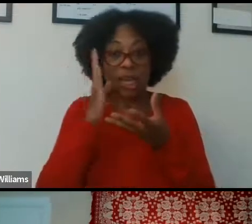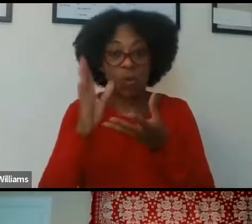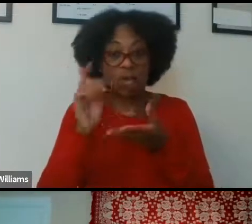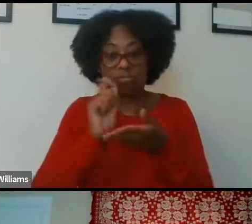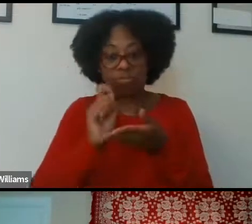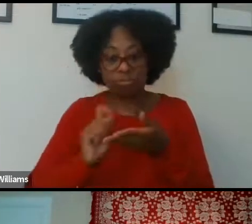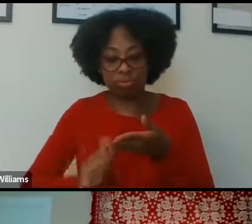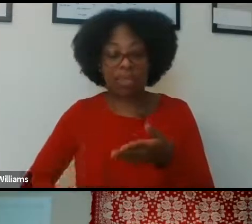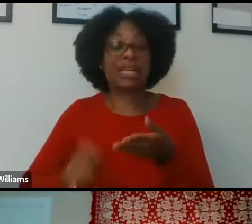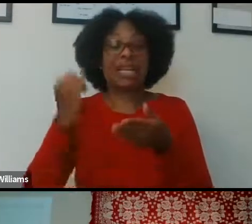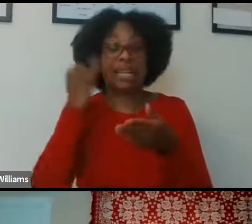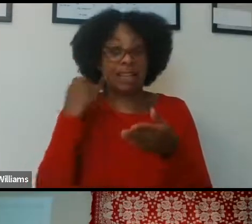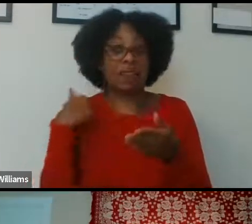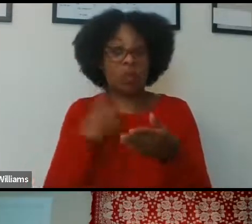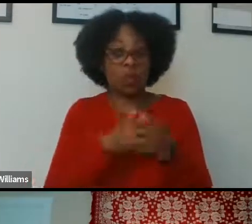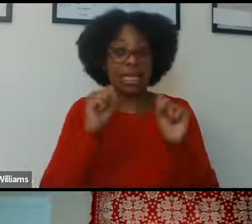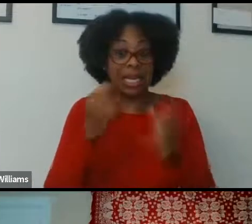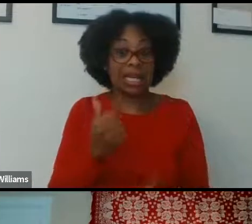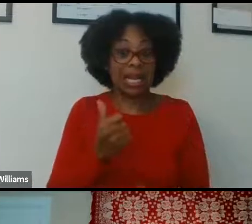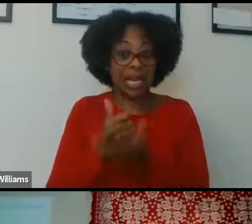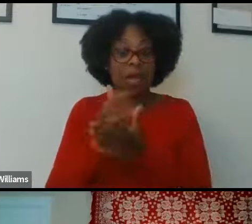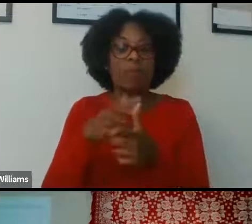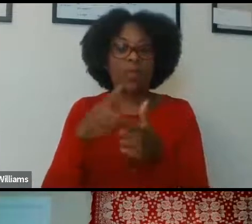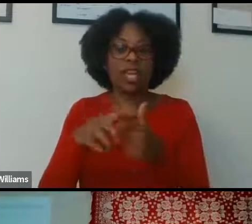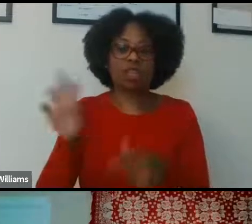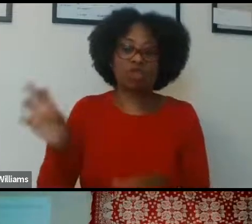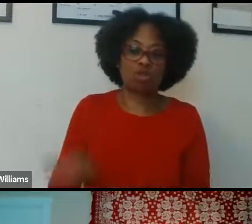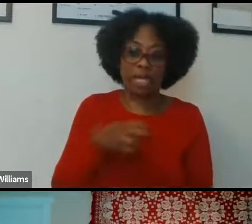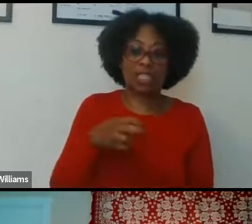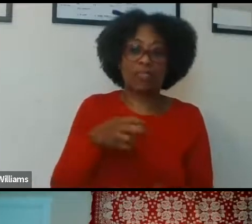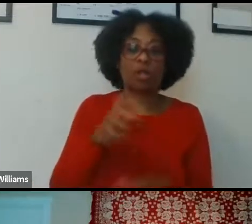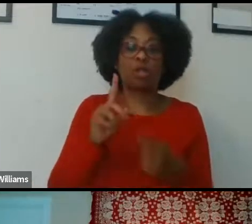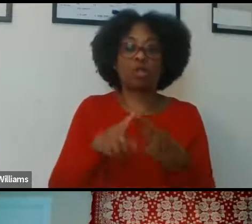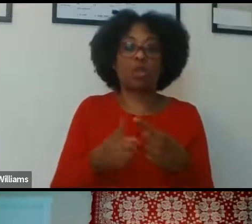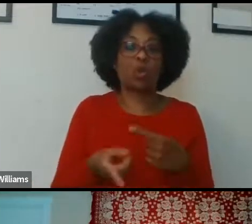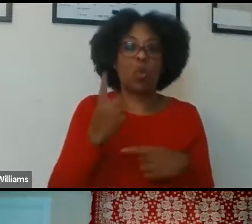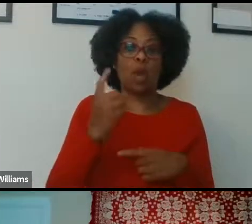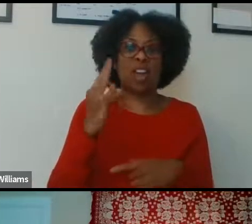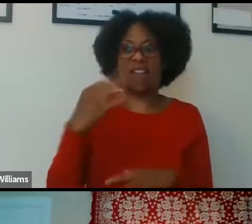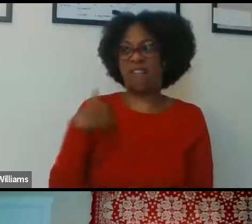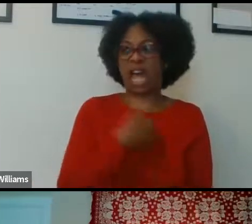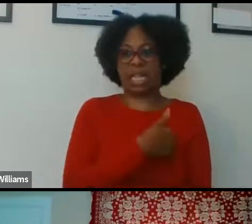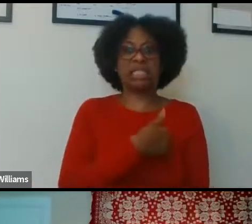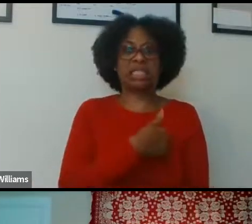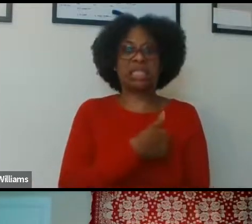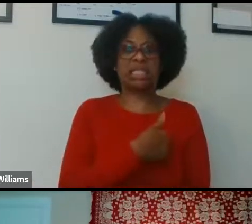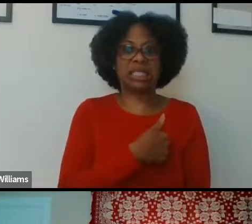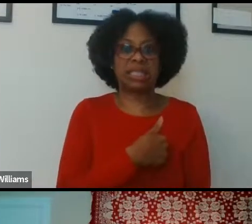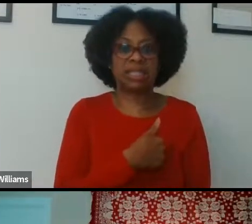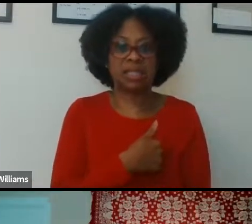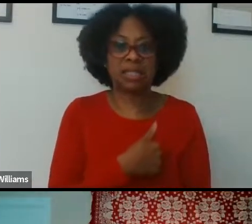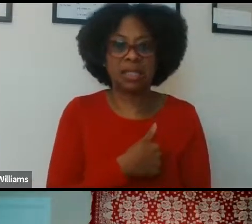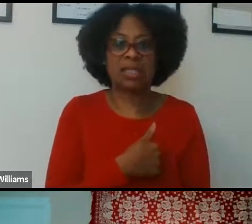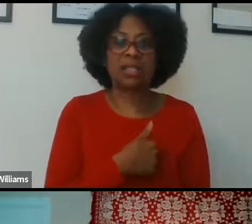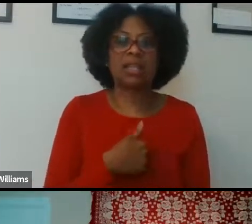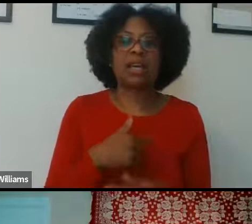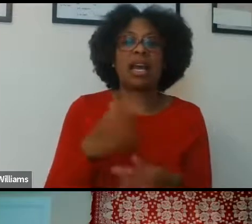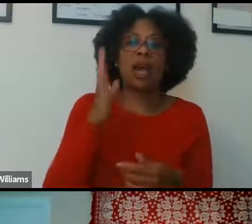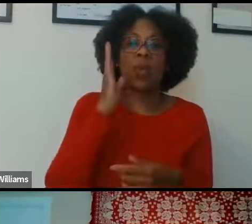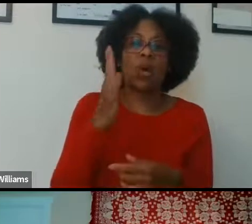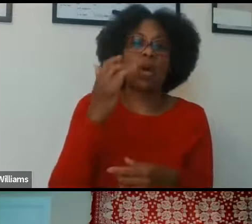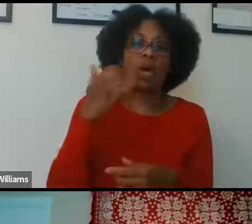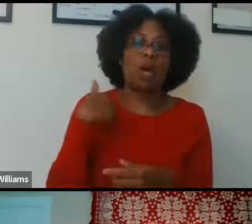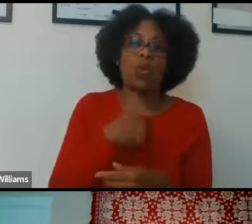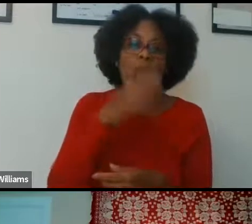assist with, it gets transferred to one of us subject matter experts to then call that person back or email, whichever